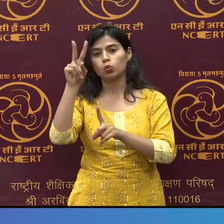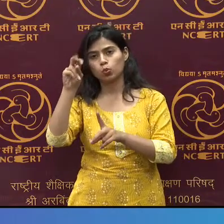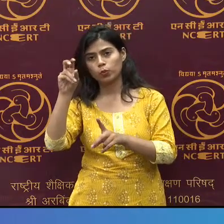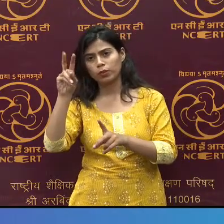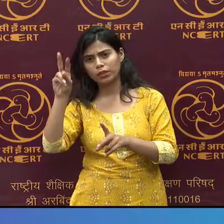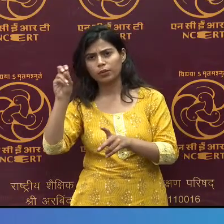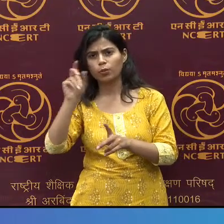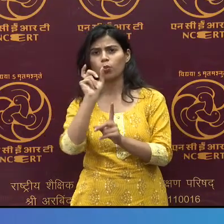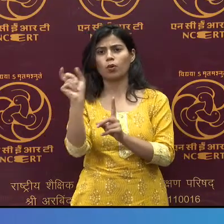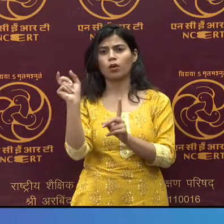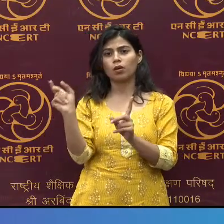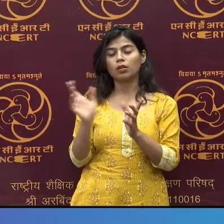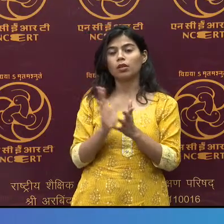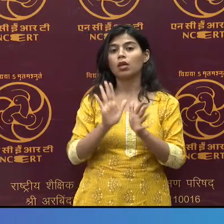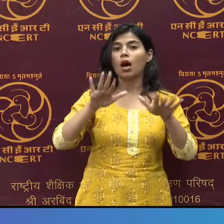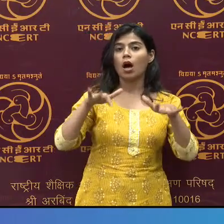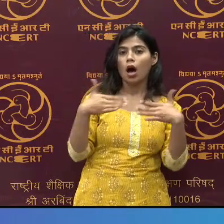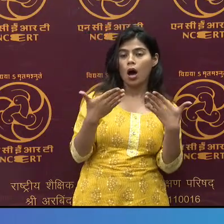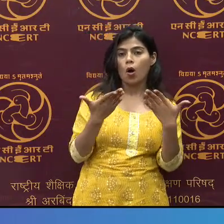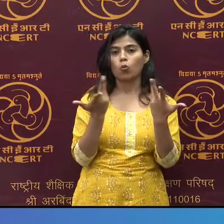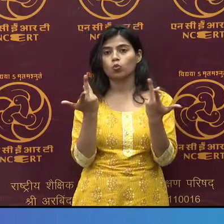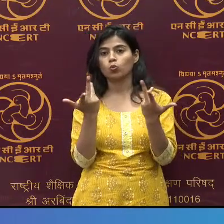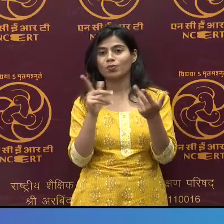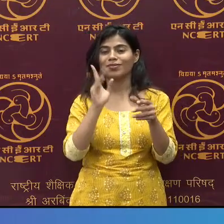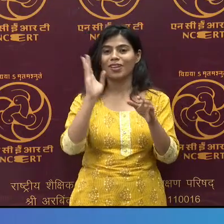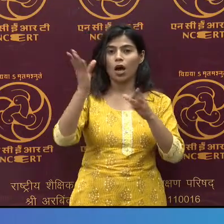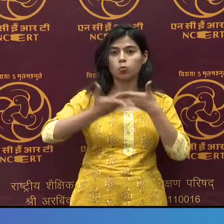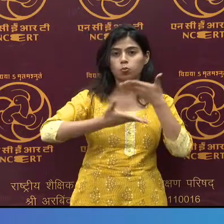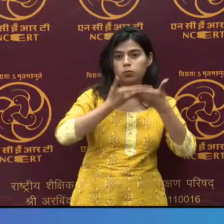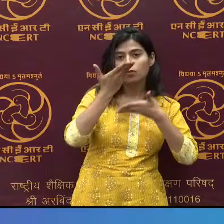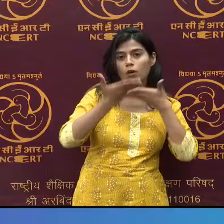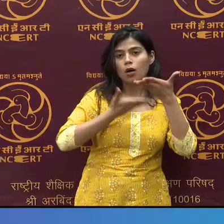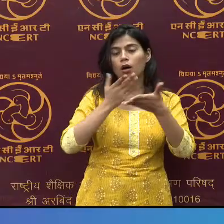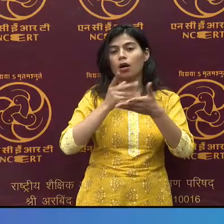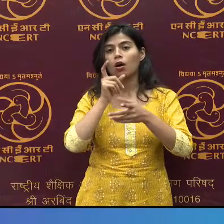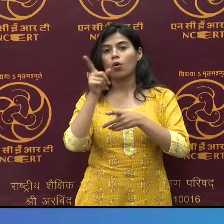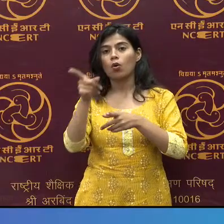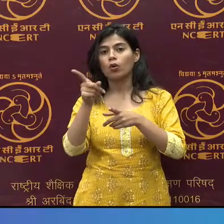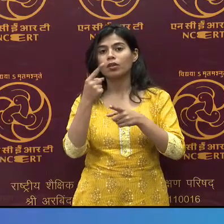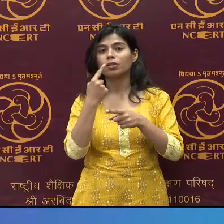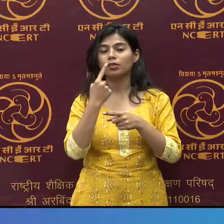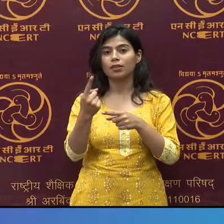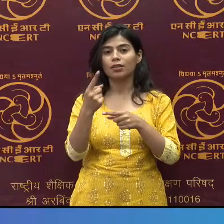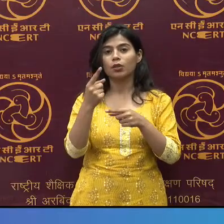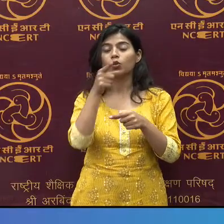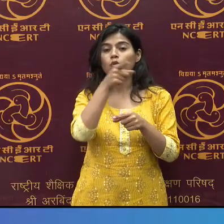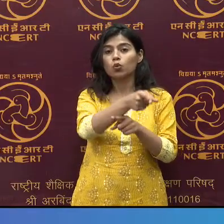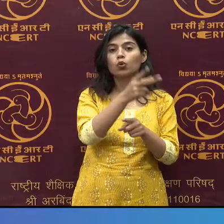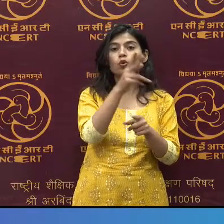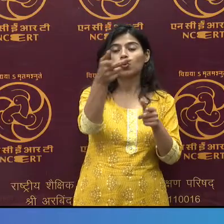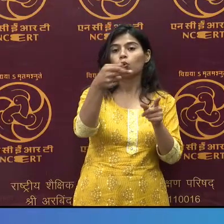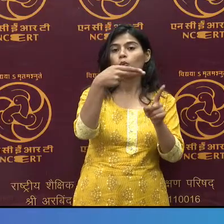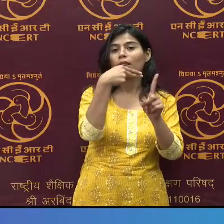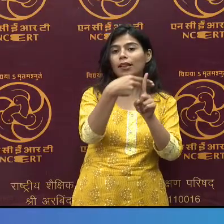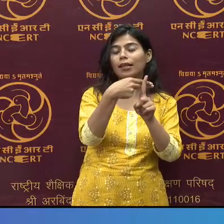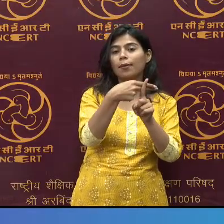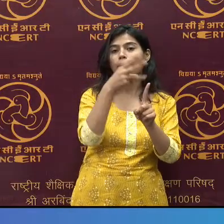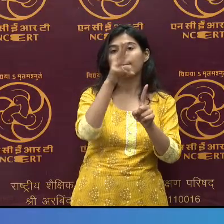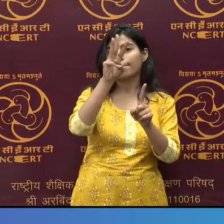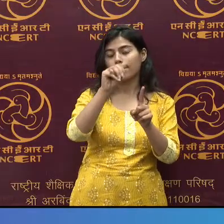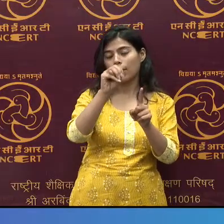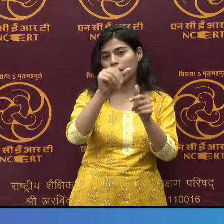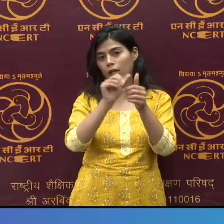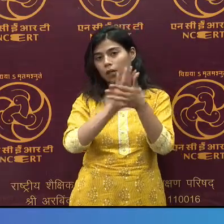seek sincere counseling and proper direction. You are Mahesh or Meeta, a student of class 12th of